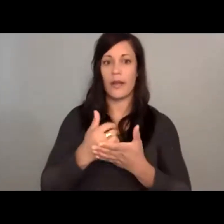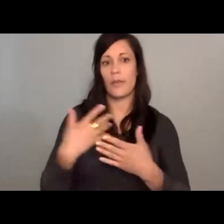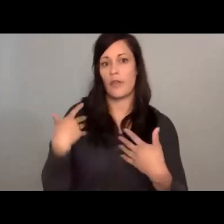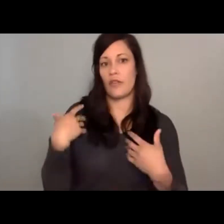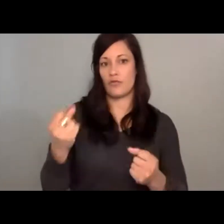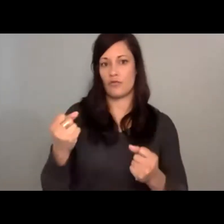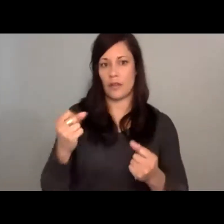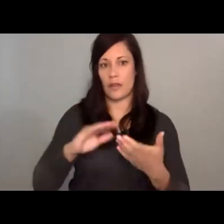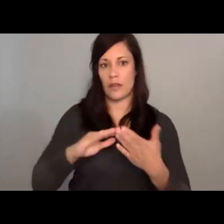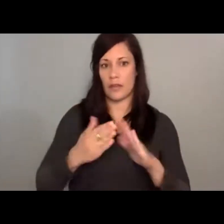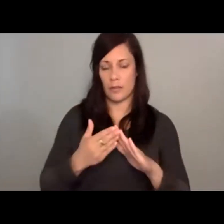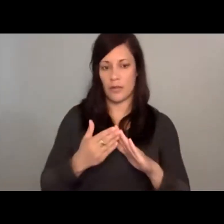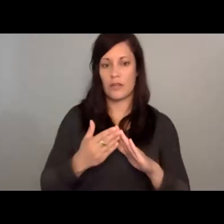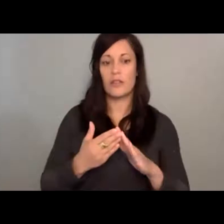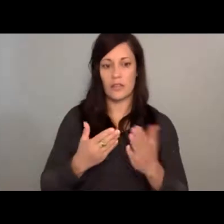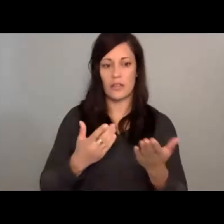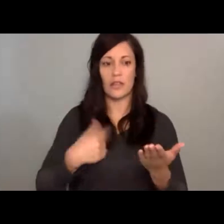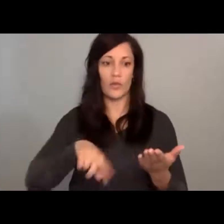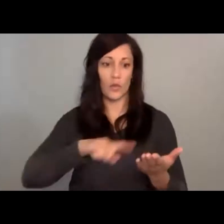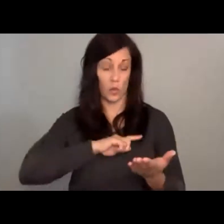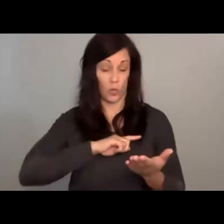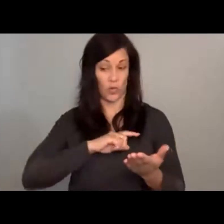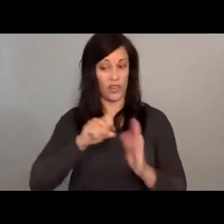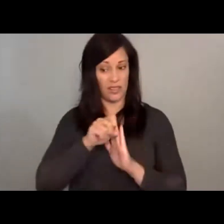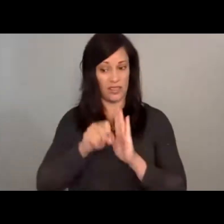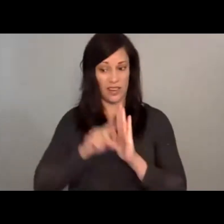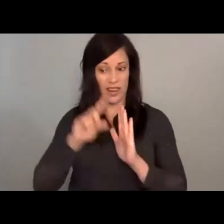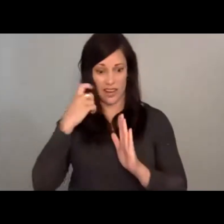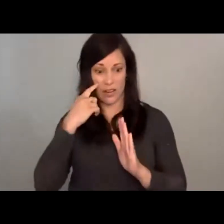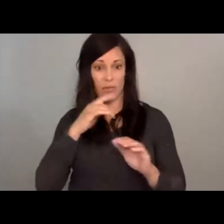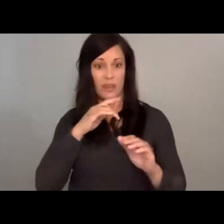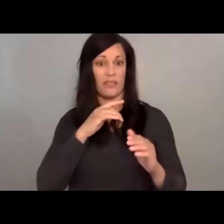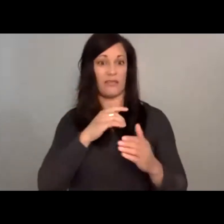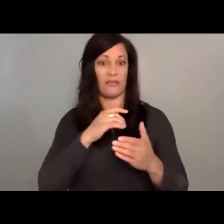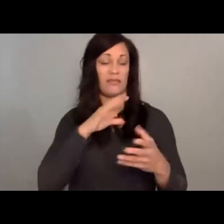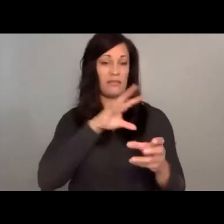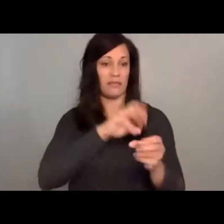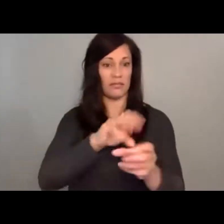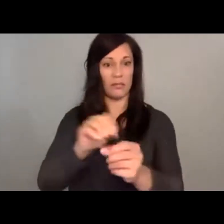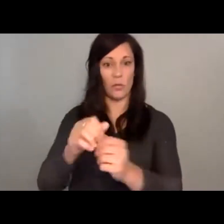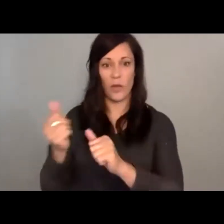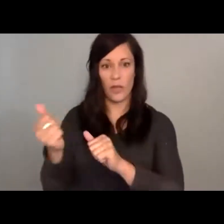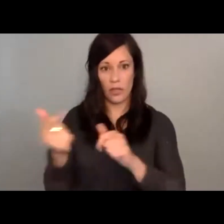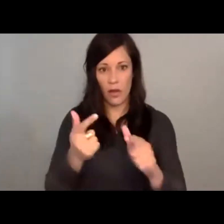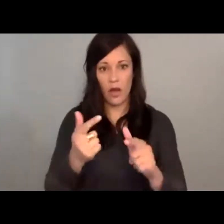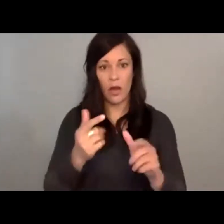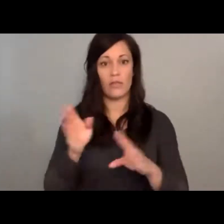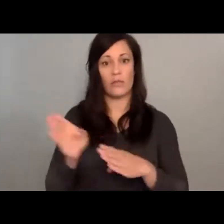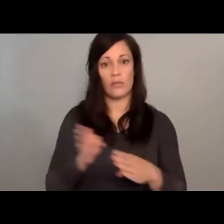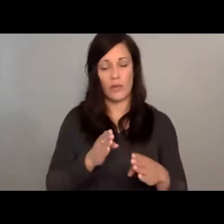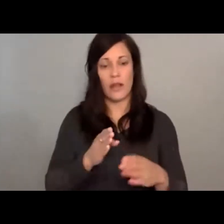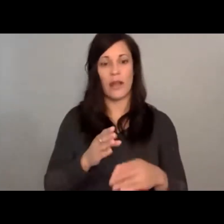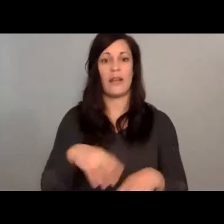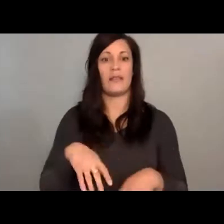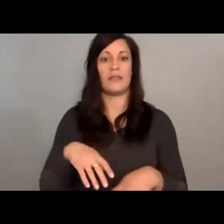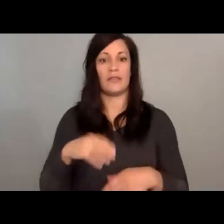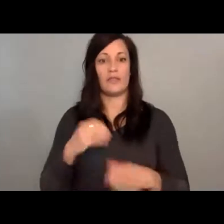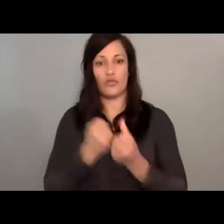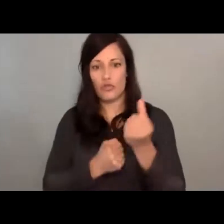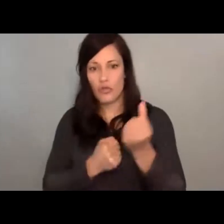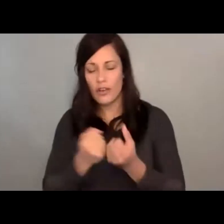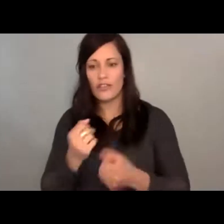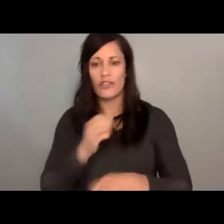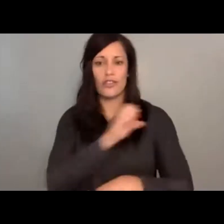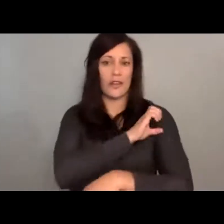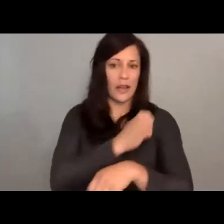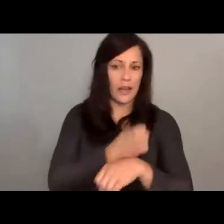agency in state government that touches every aspect of community and economic development, planning, infrastructure, energy,